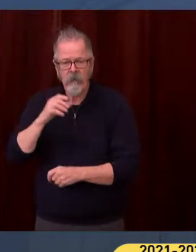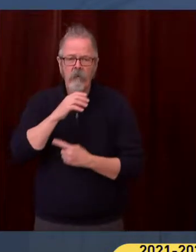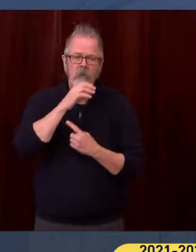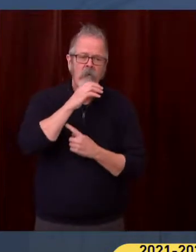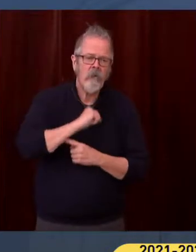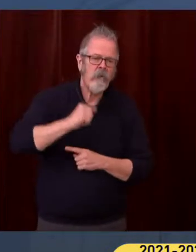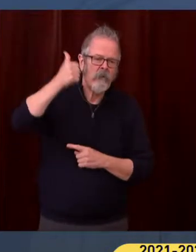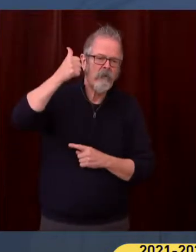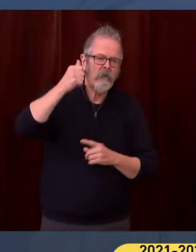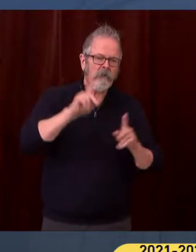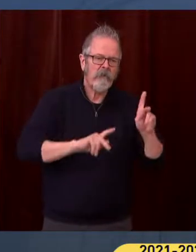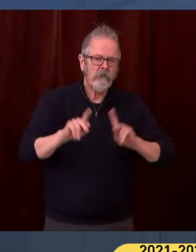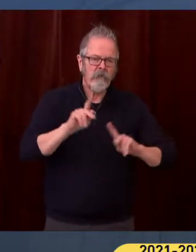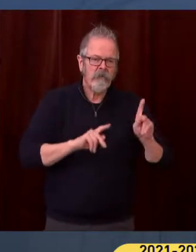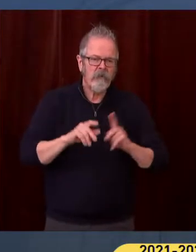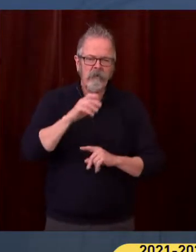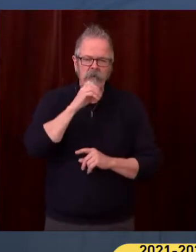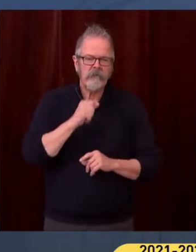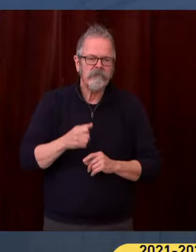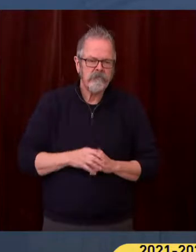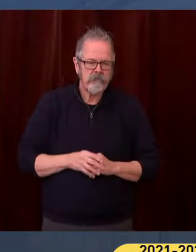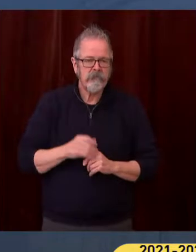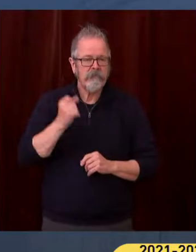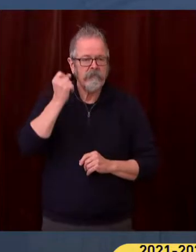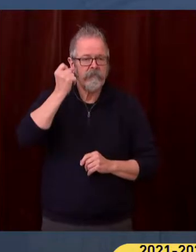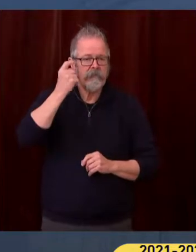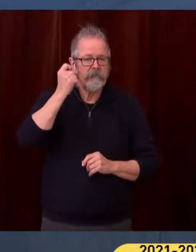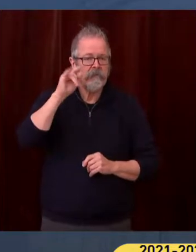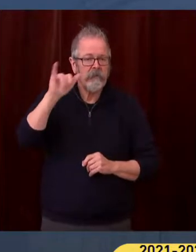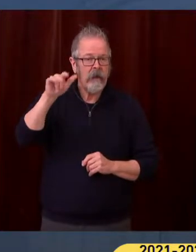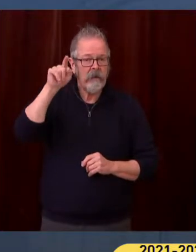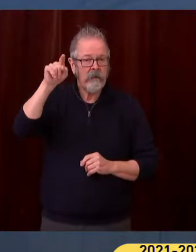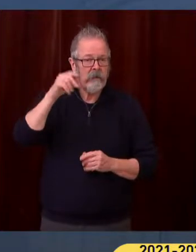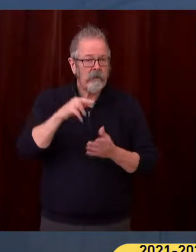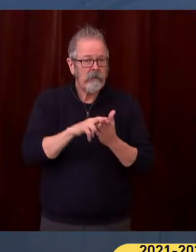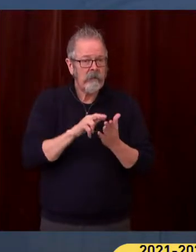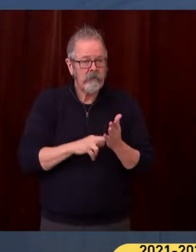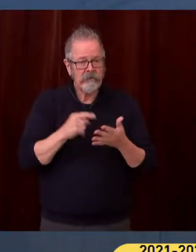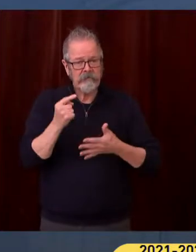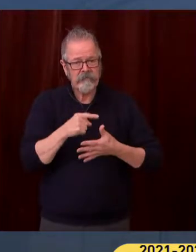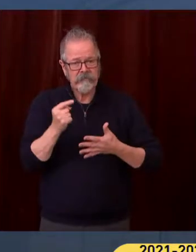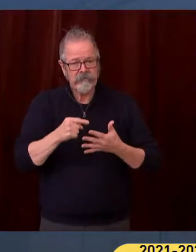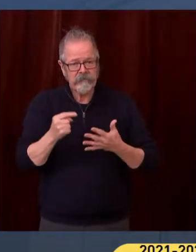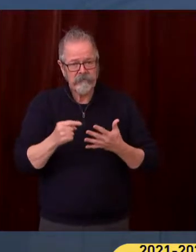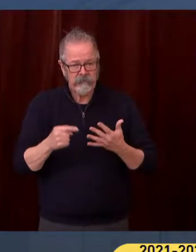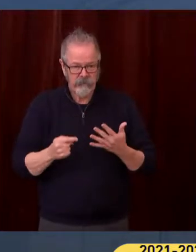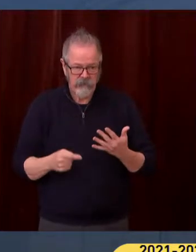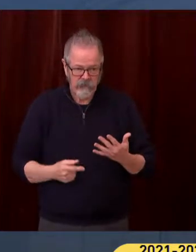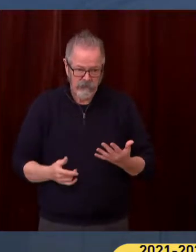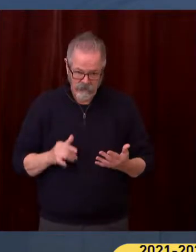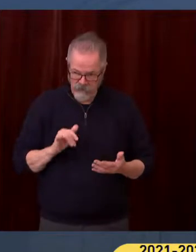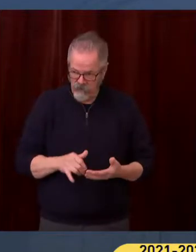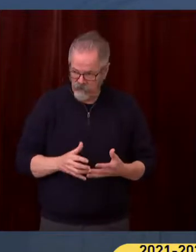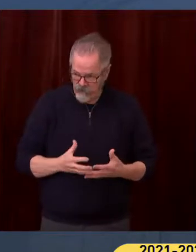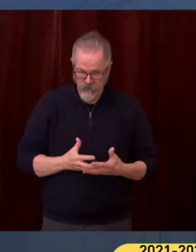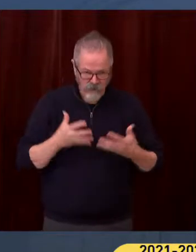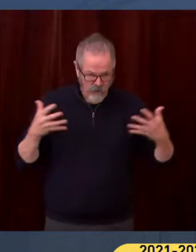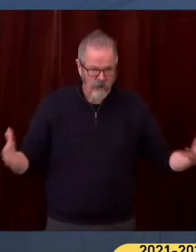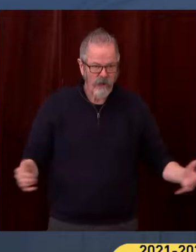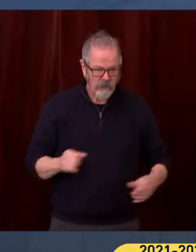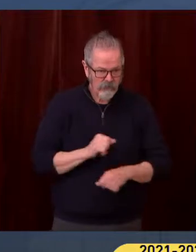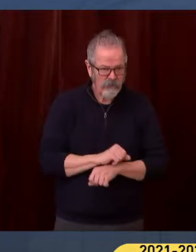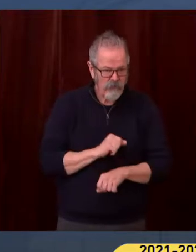generate a lot of work for a lot of people with hammers. We think that's a good thing. So, we had a